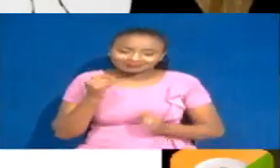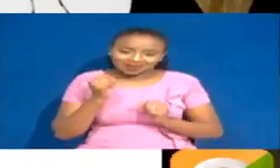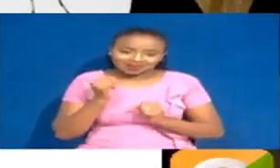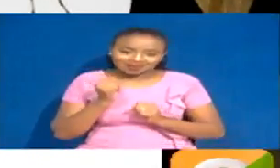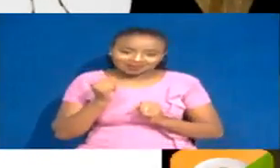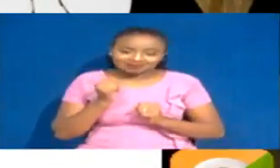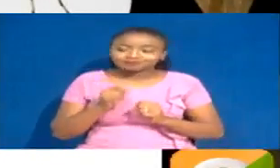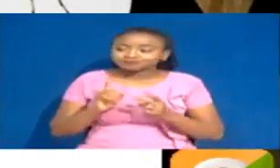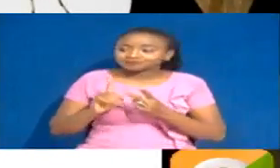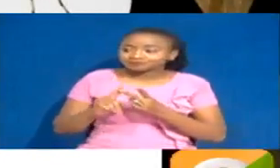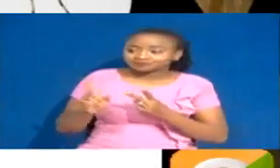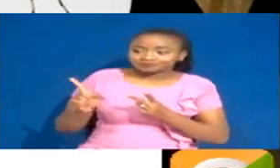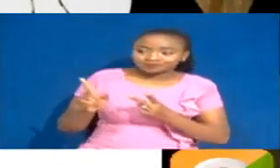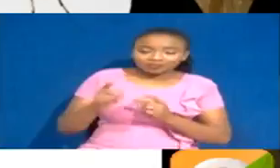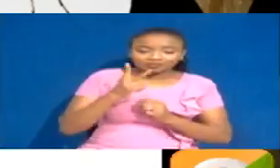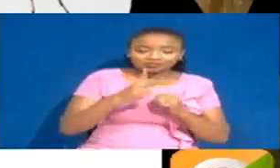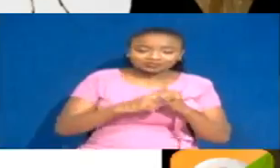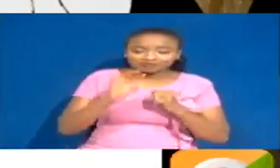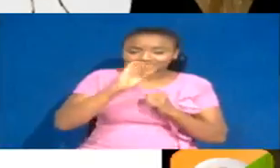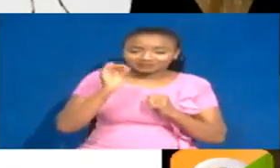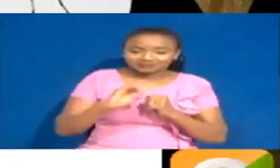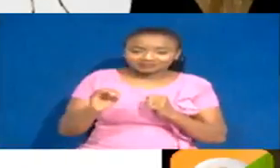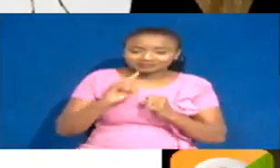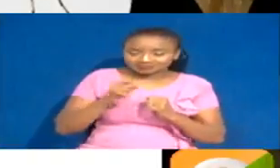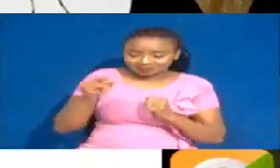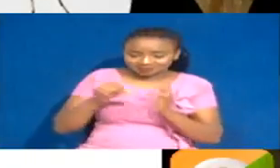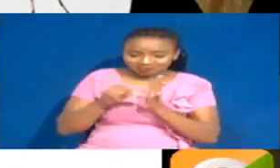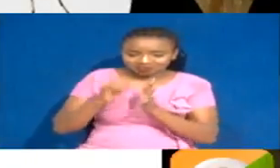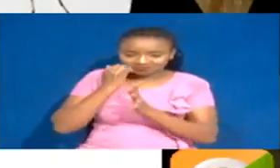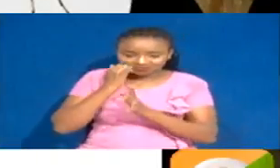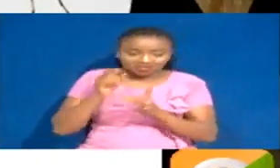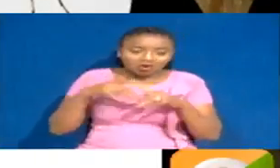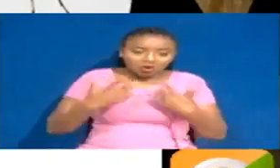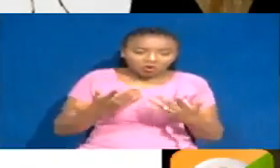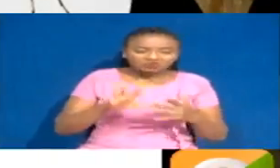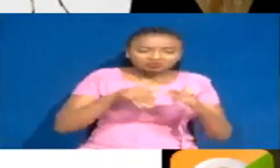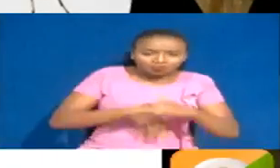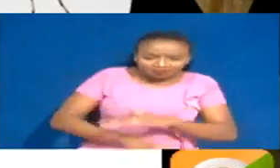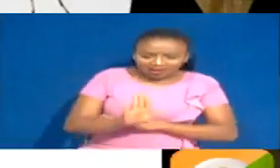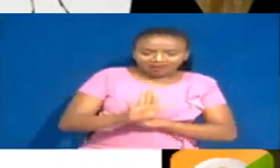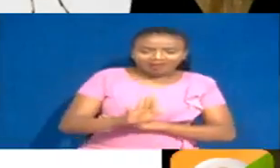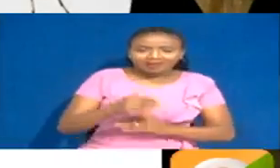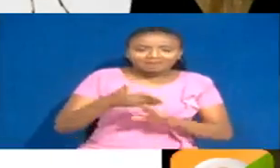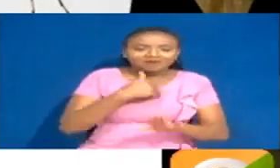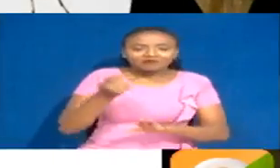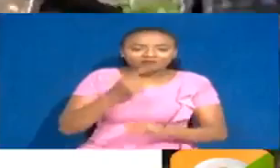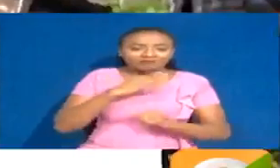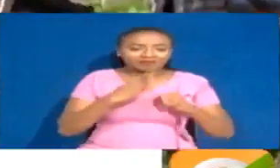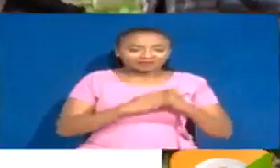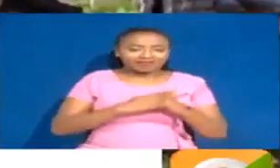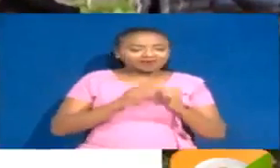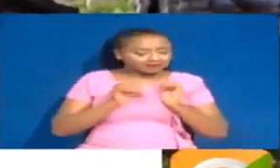of stillbirths also pointing to the disease, while 35% of preterm births are because of